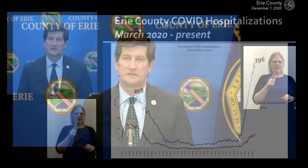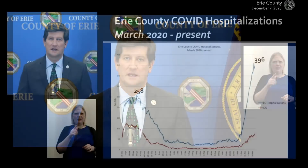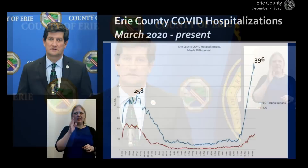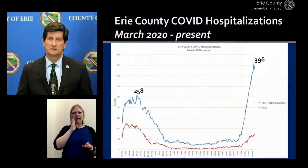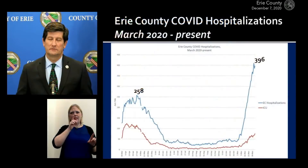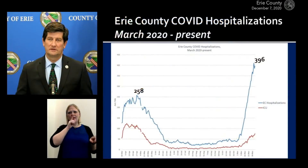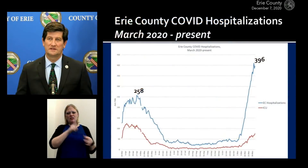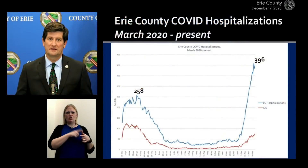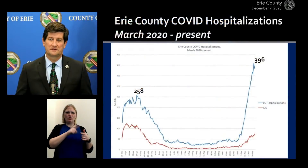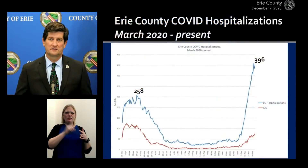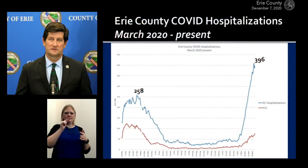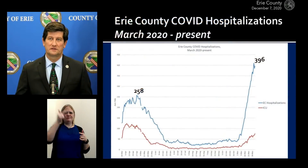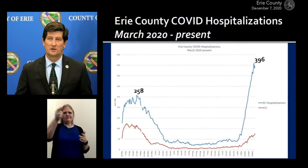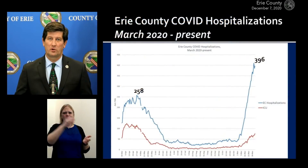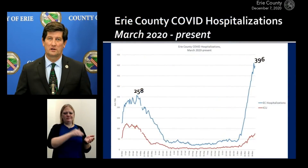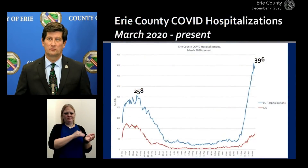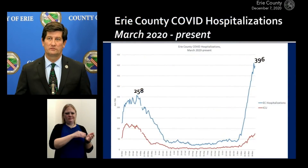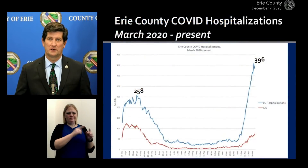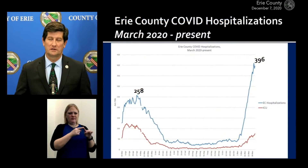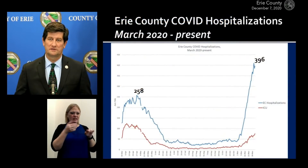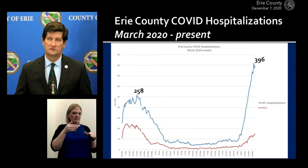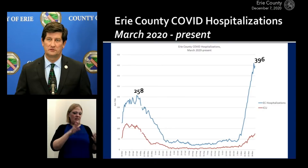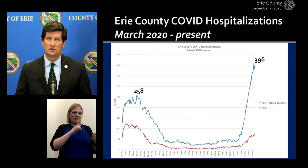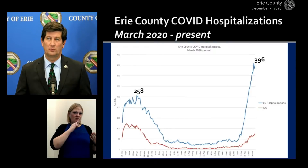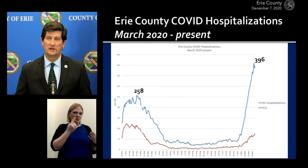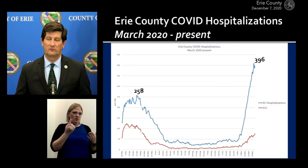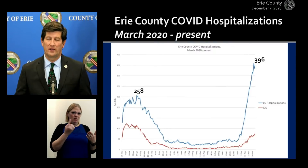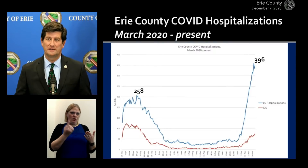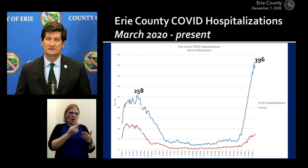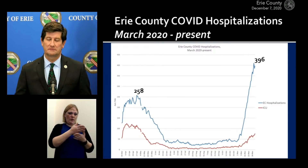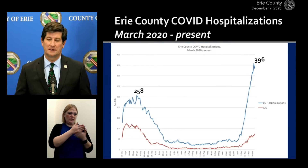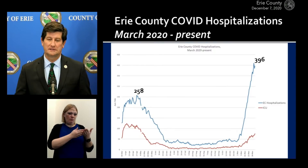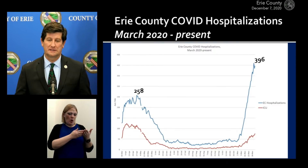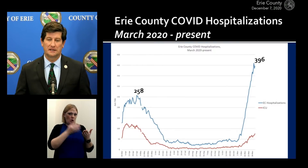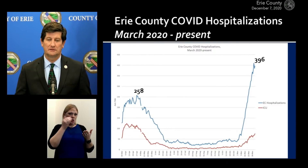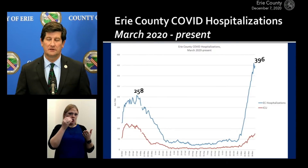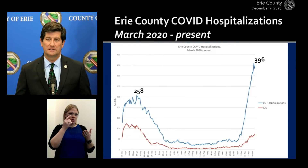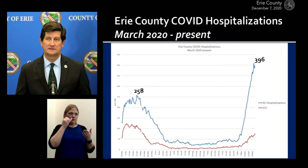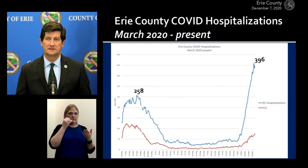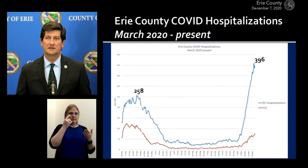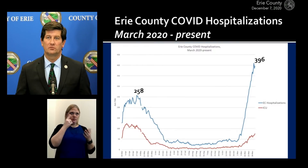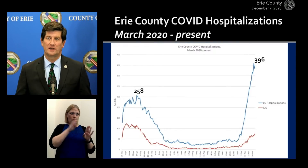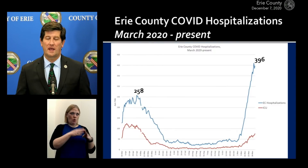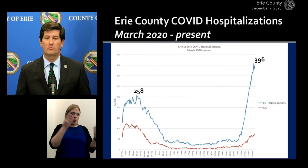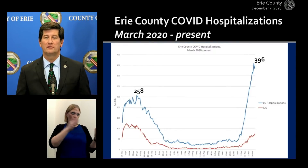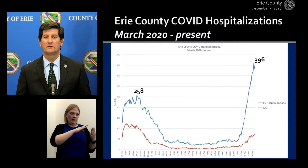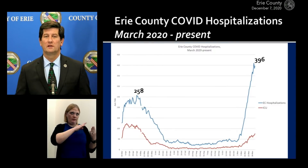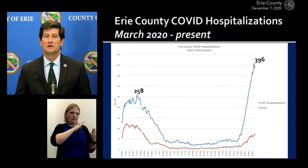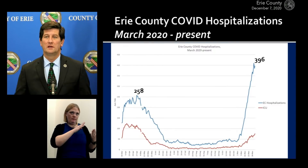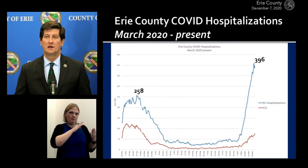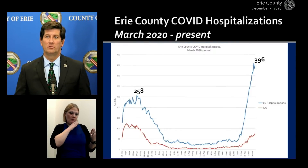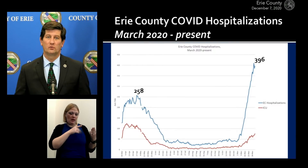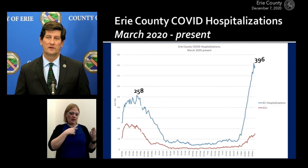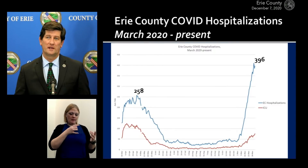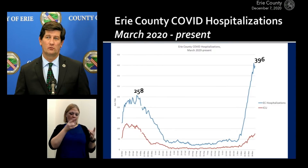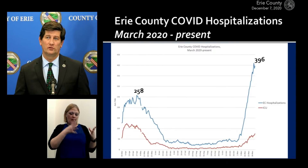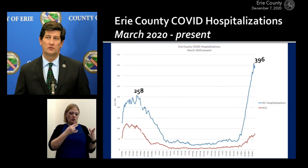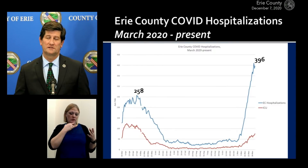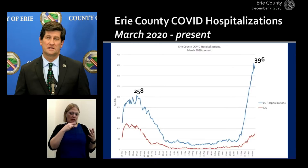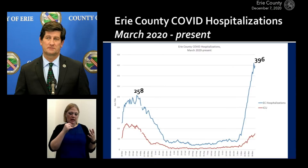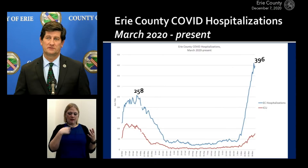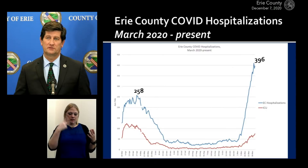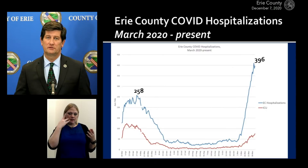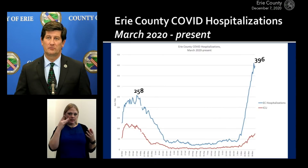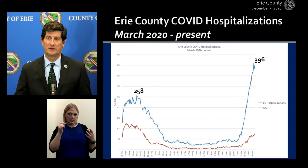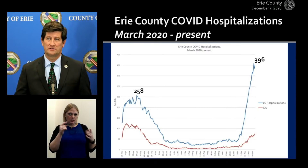over to the doctor. I mean, deaths are certainly a part with regards to the opening of beds. We hate to say it, we hate to see it, but it happens. But the one thing I will note